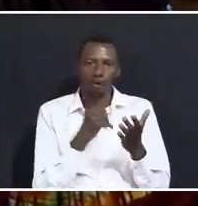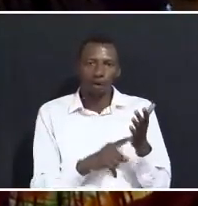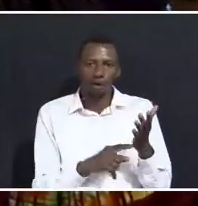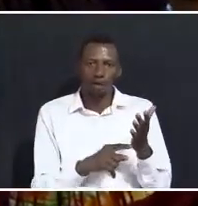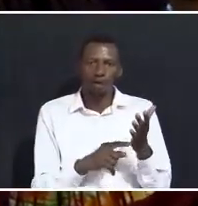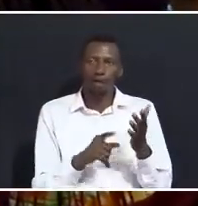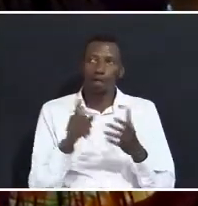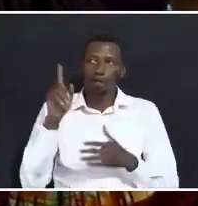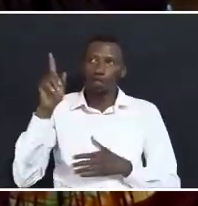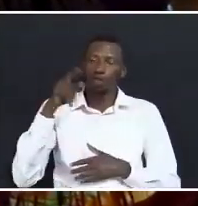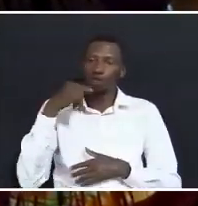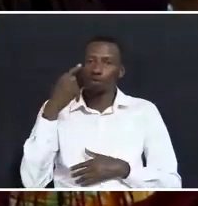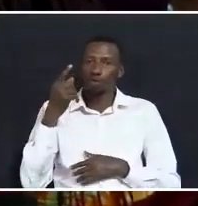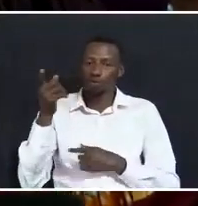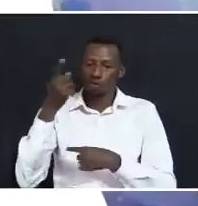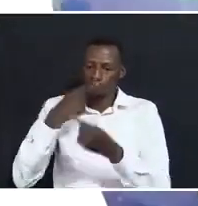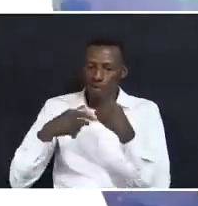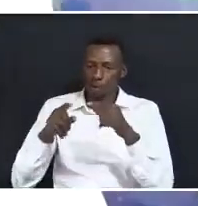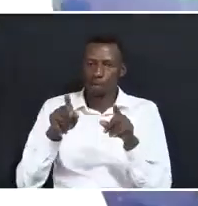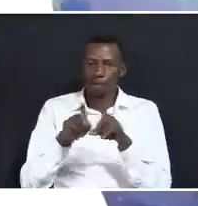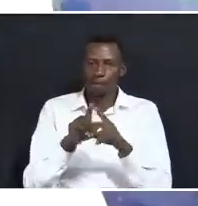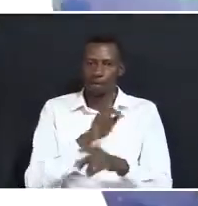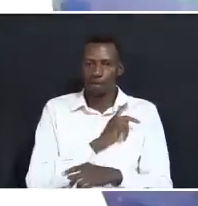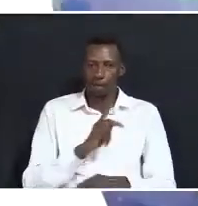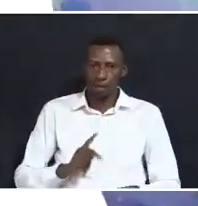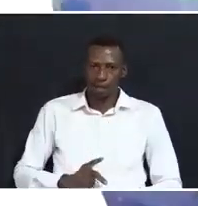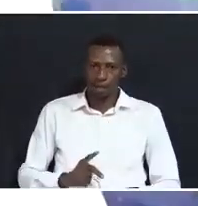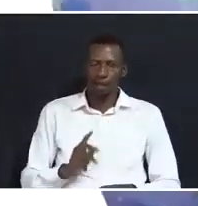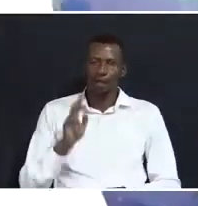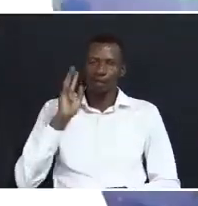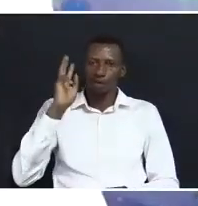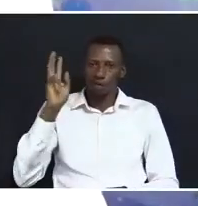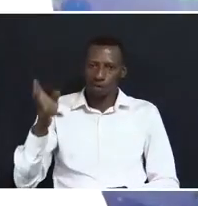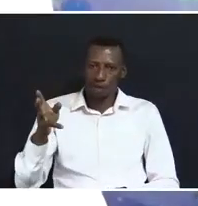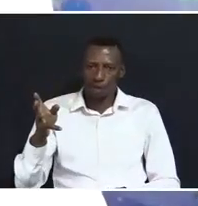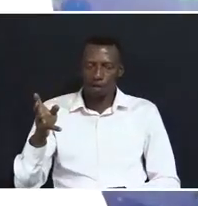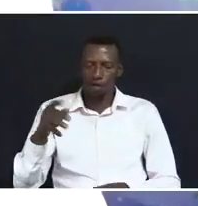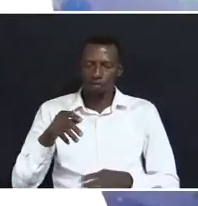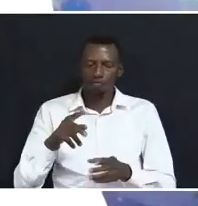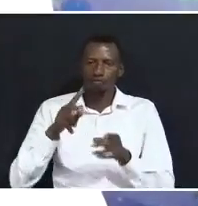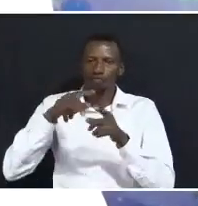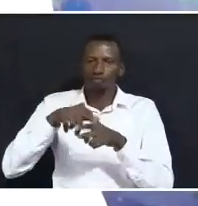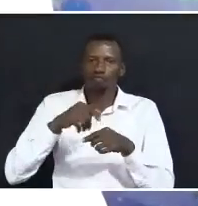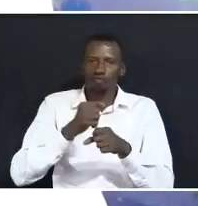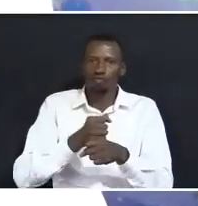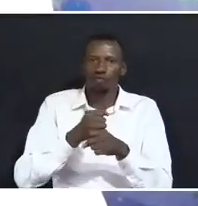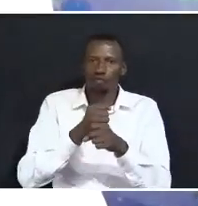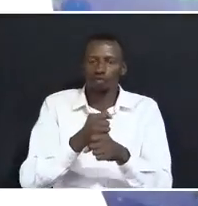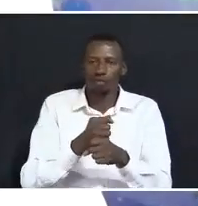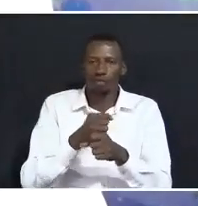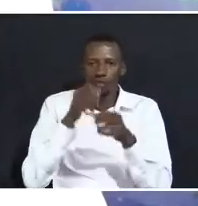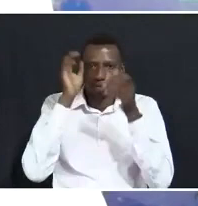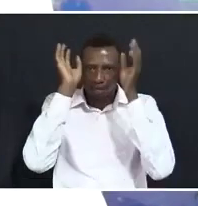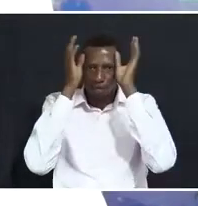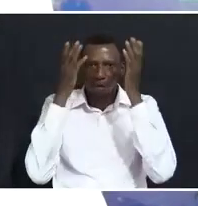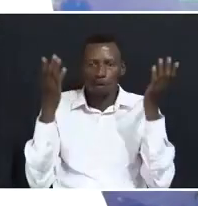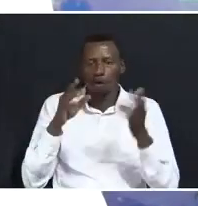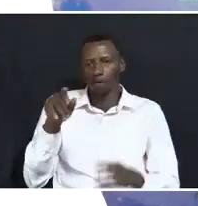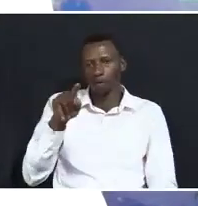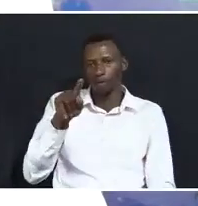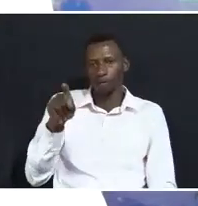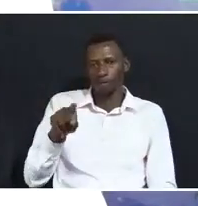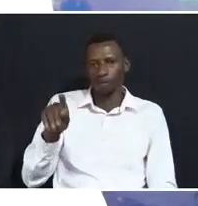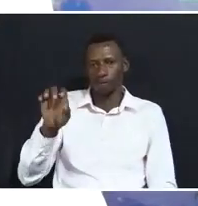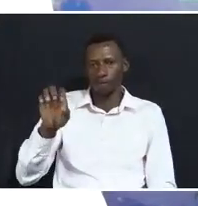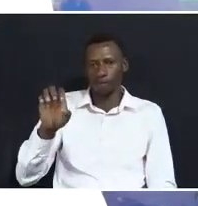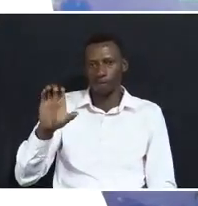will ride on a colt, a foal of a donkey, in the book of Zechariah chapter 9 and